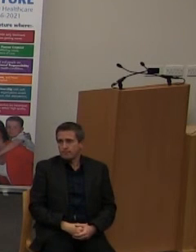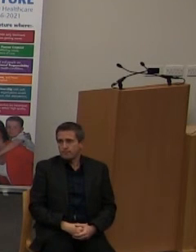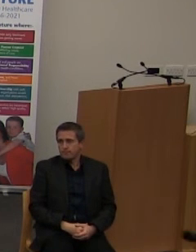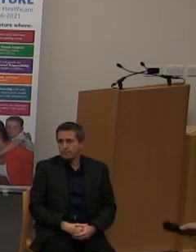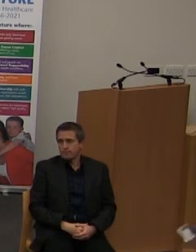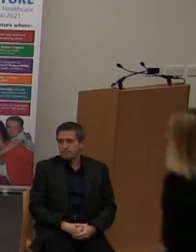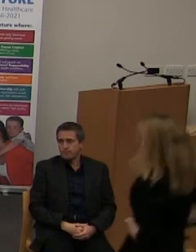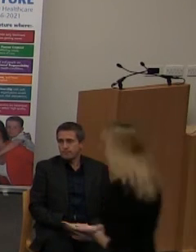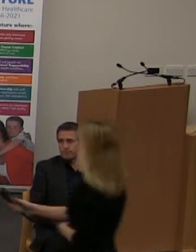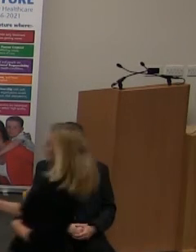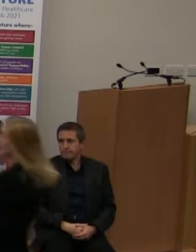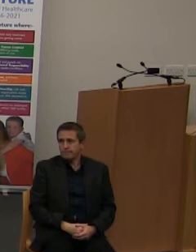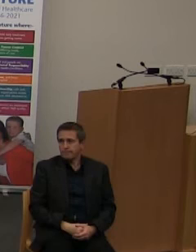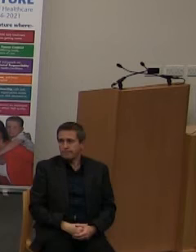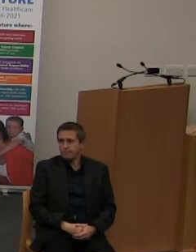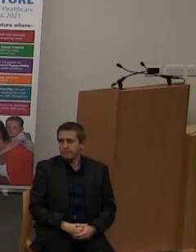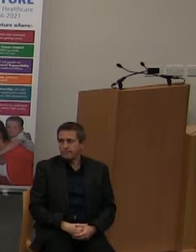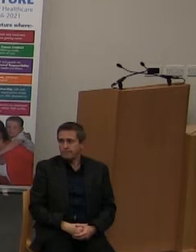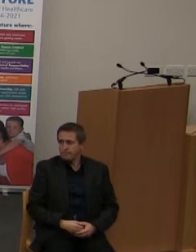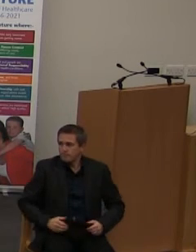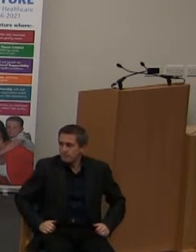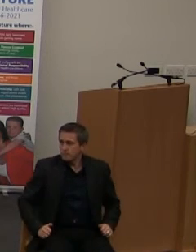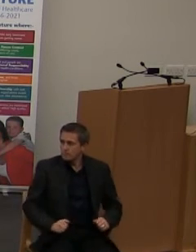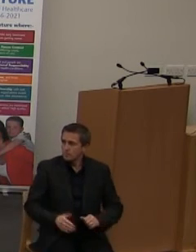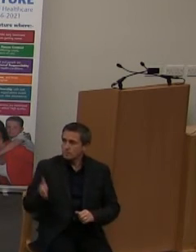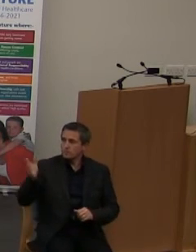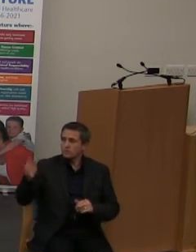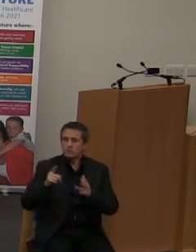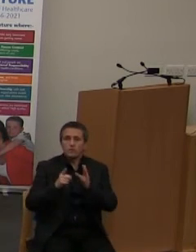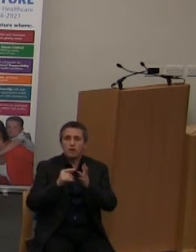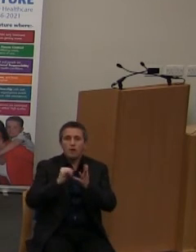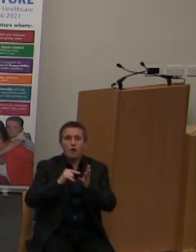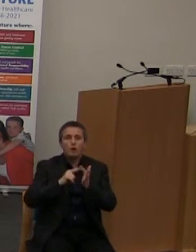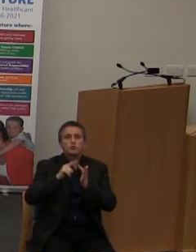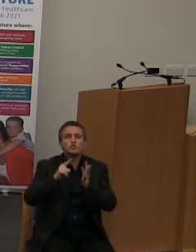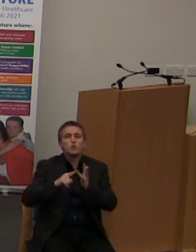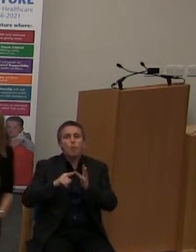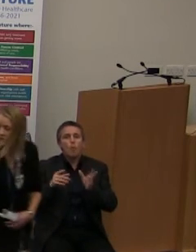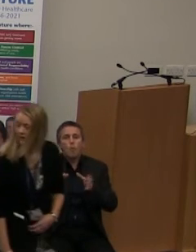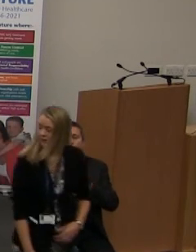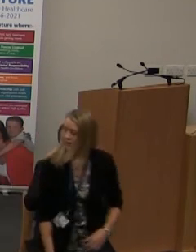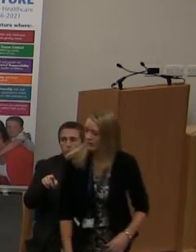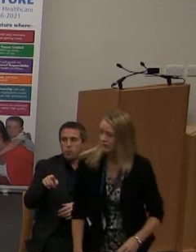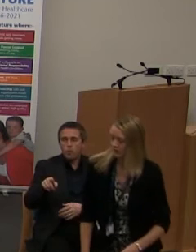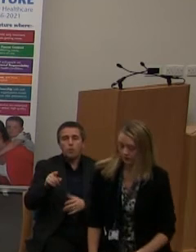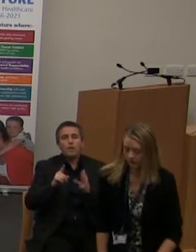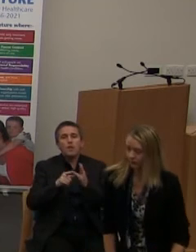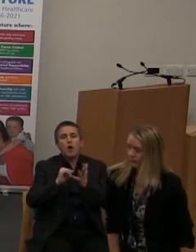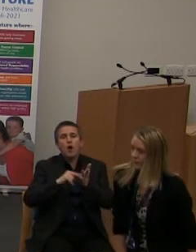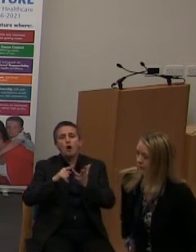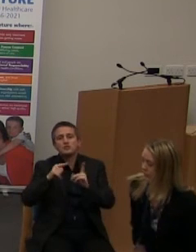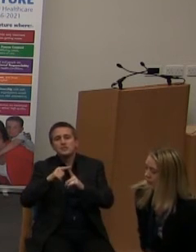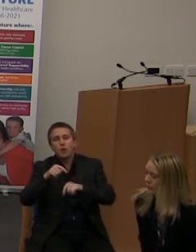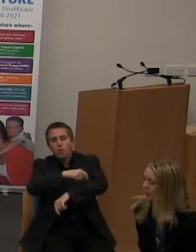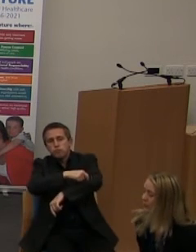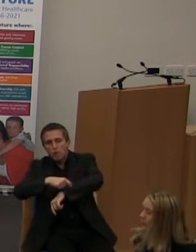Sorry. Okay. The question on osteoporosis, maybe. Thank you. So just regarding osteoporosis, you're right, that